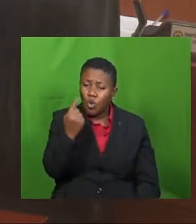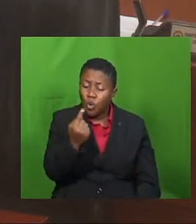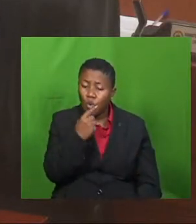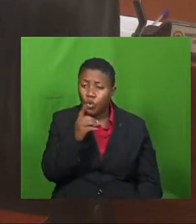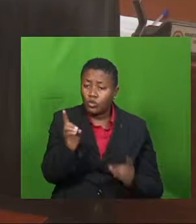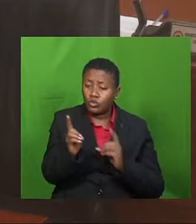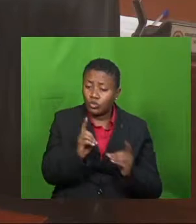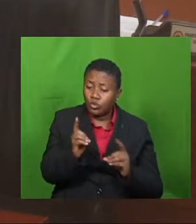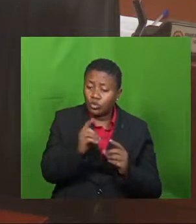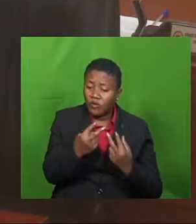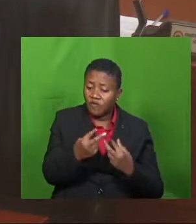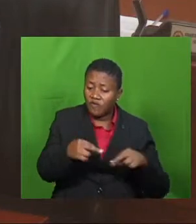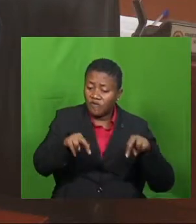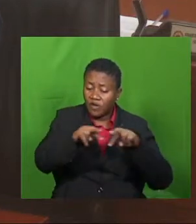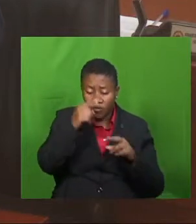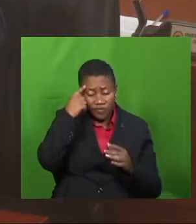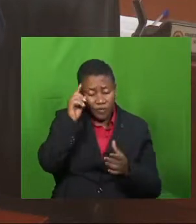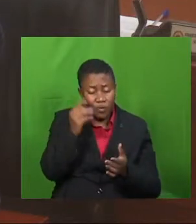money